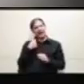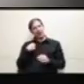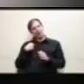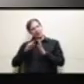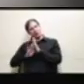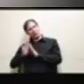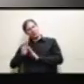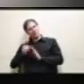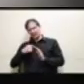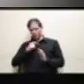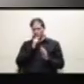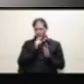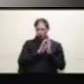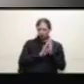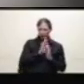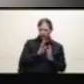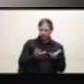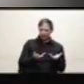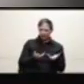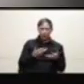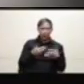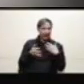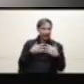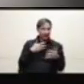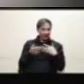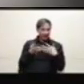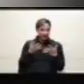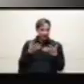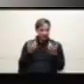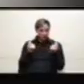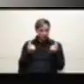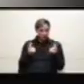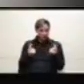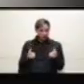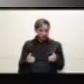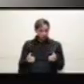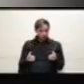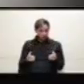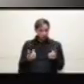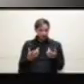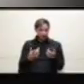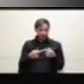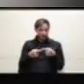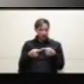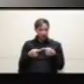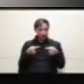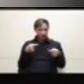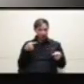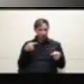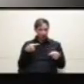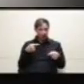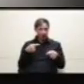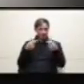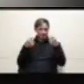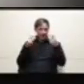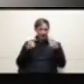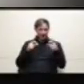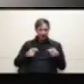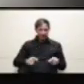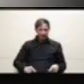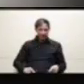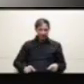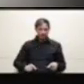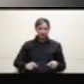improving. Whatever mechanism you've put in to deal with the long paragraphs